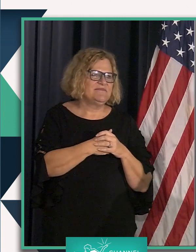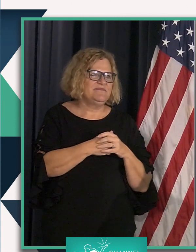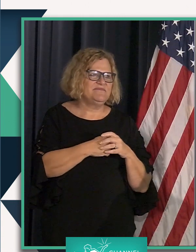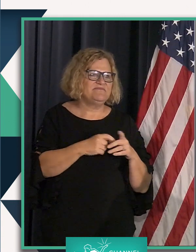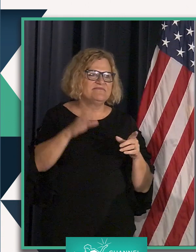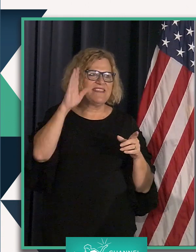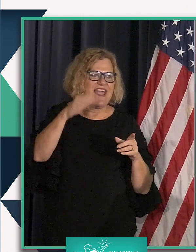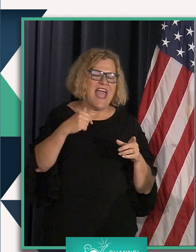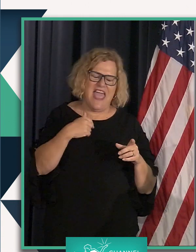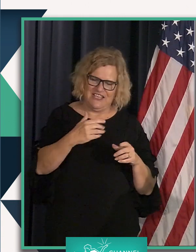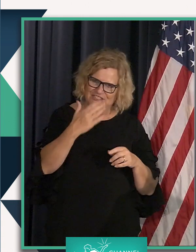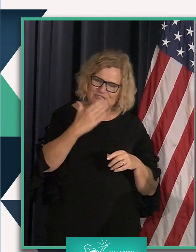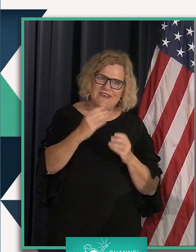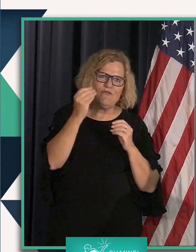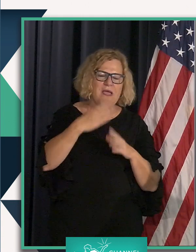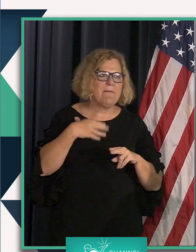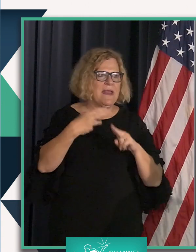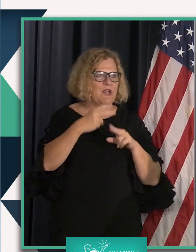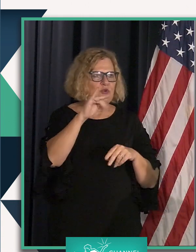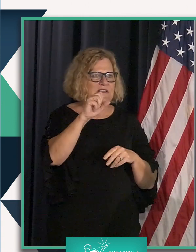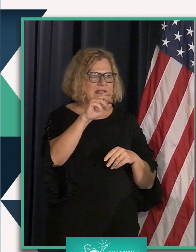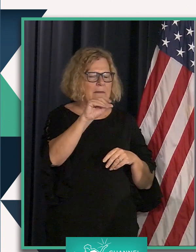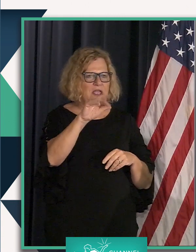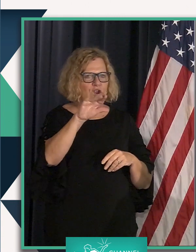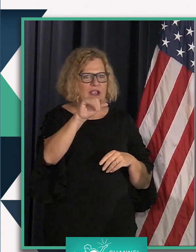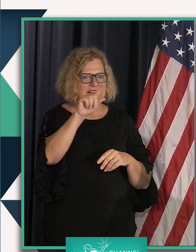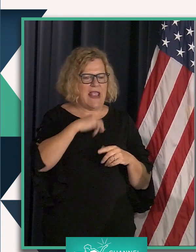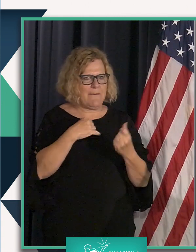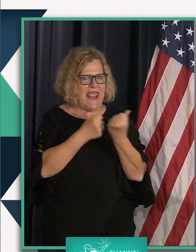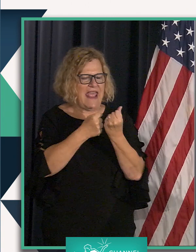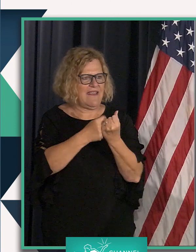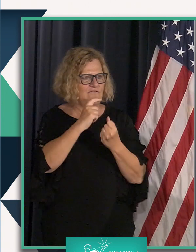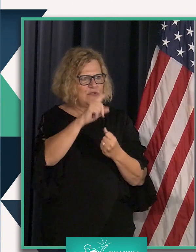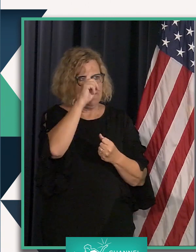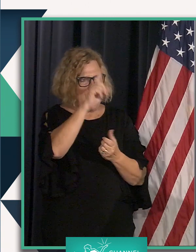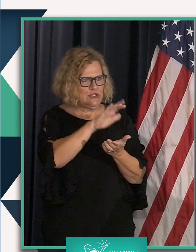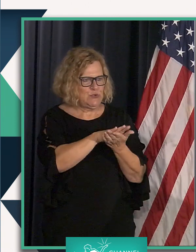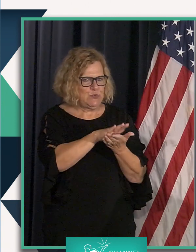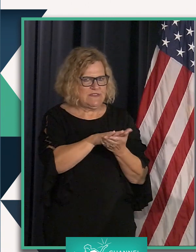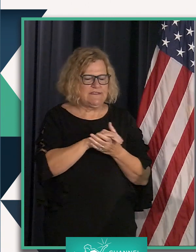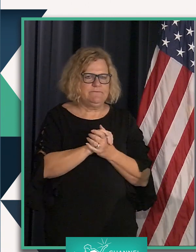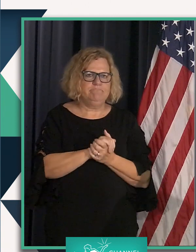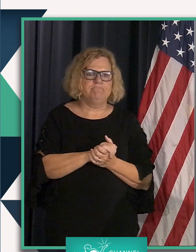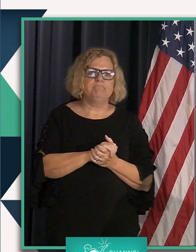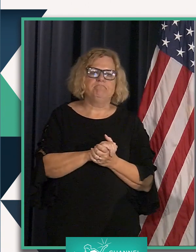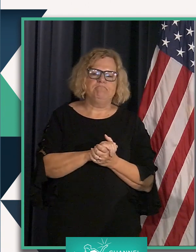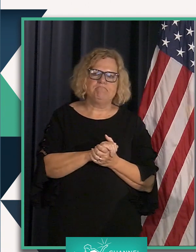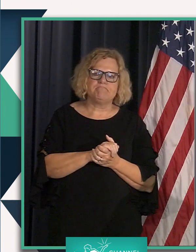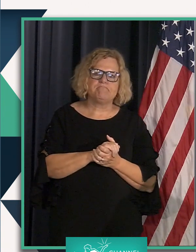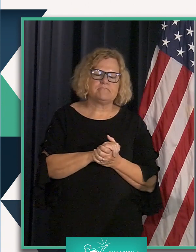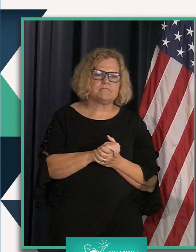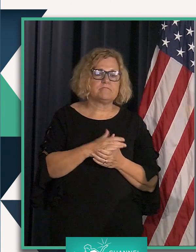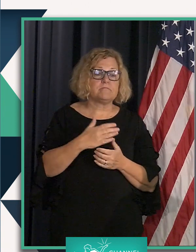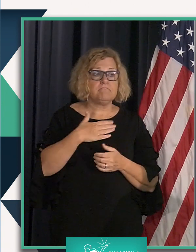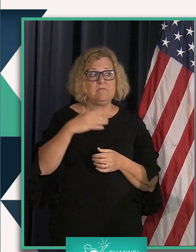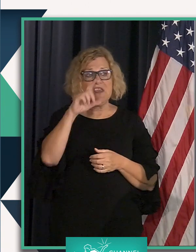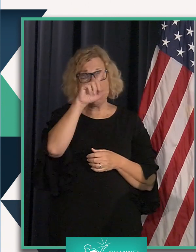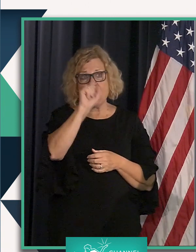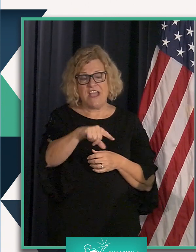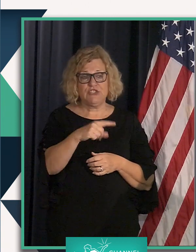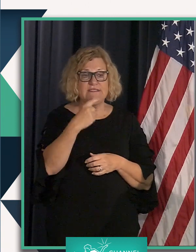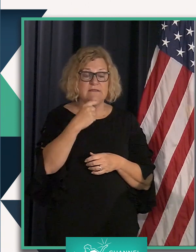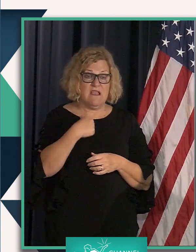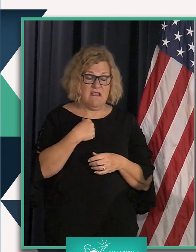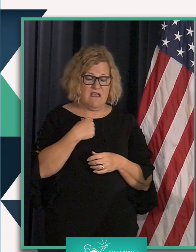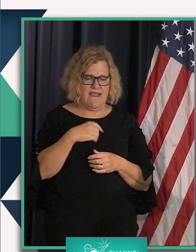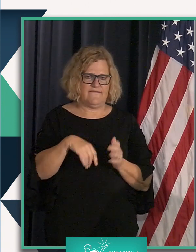Hi, this is all great information. My name is Cristina Mireles, and I'm an advocate for smart schools. And my question is, I've